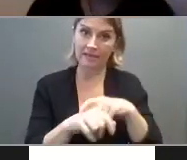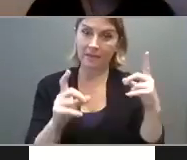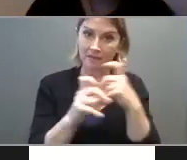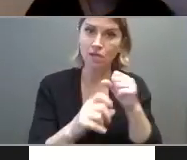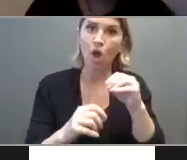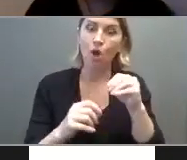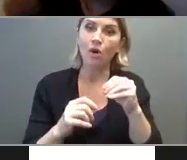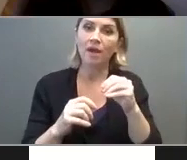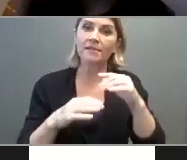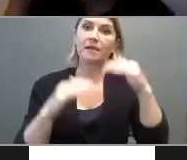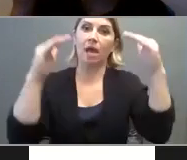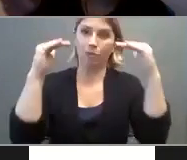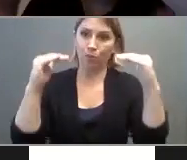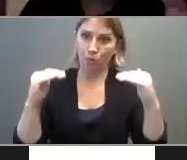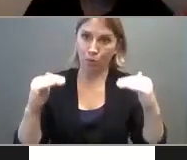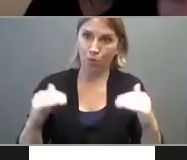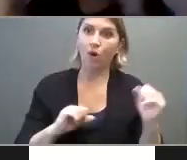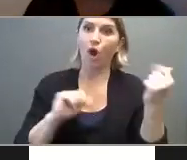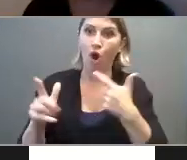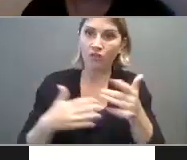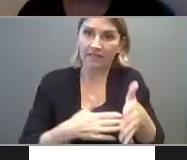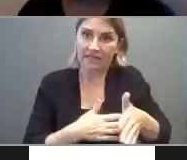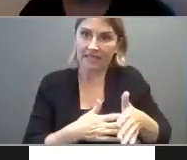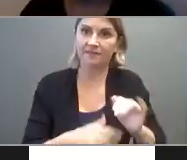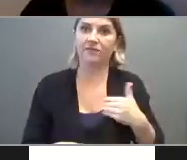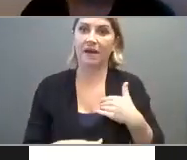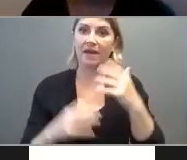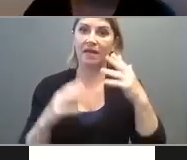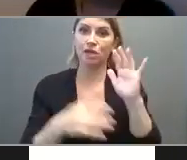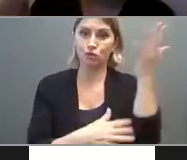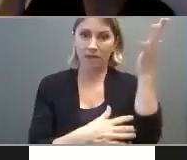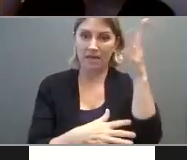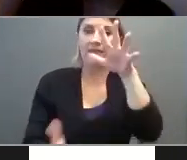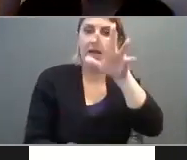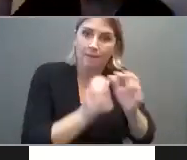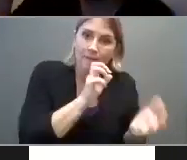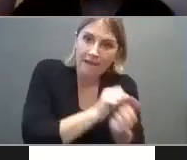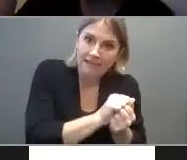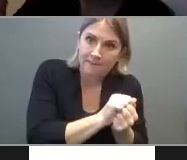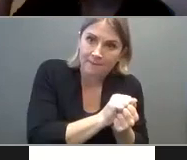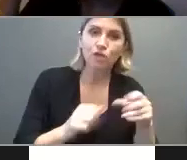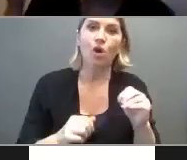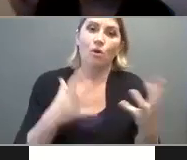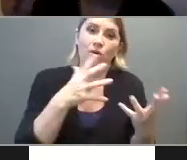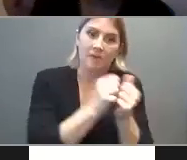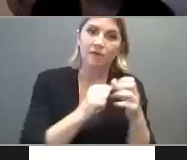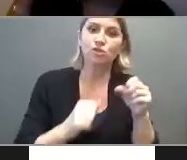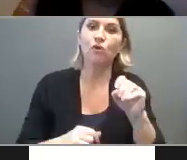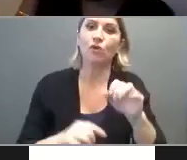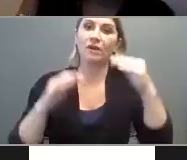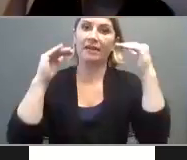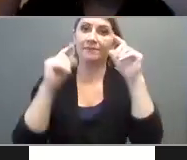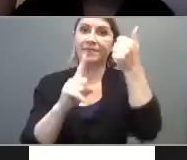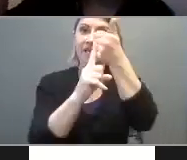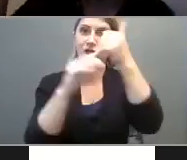reach all the levels of my, all the leaves of my tree, and I combine all of them together as well. So for each level of my tree,